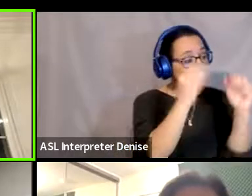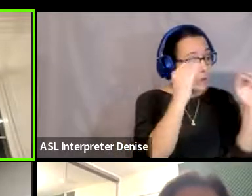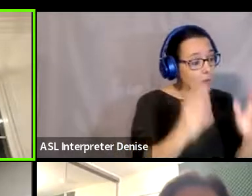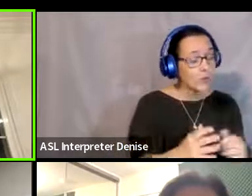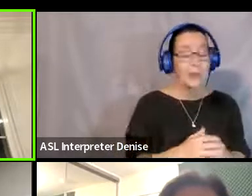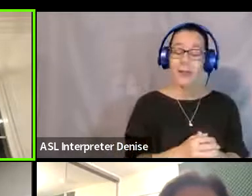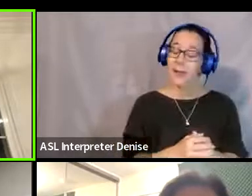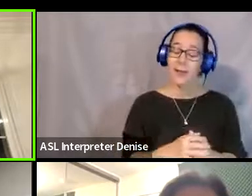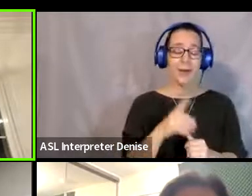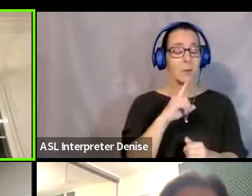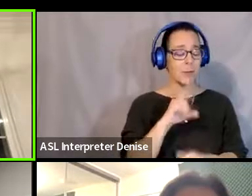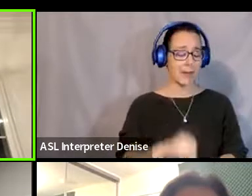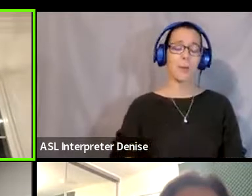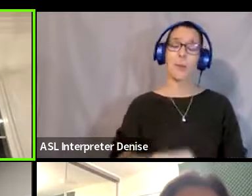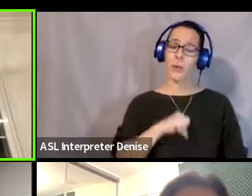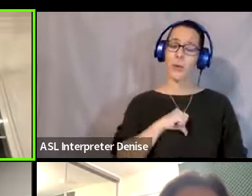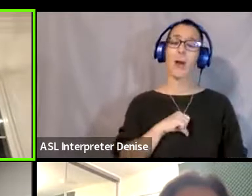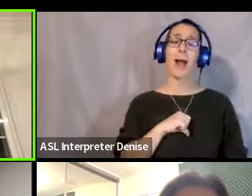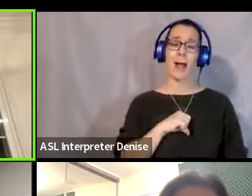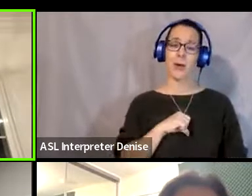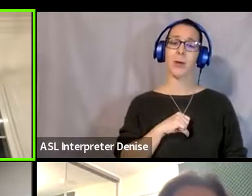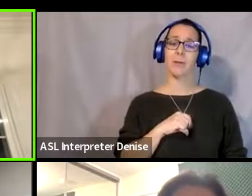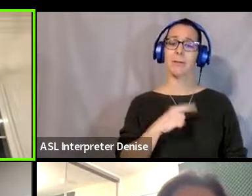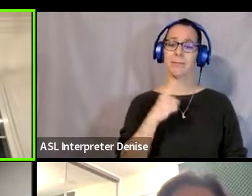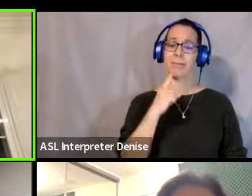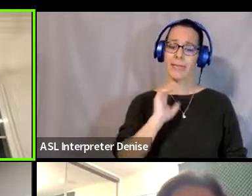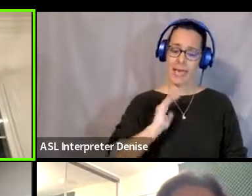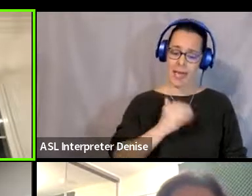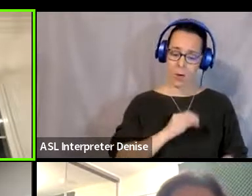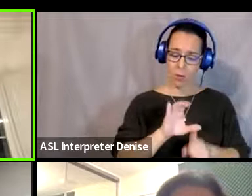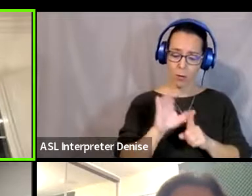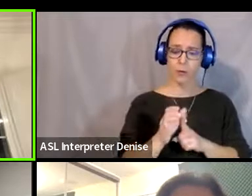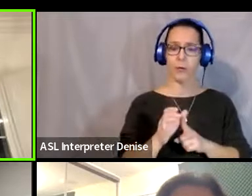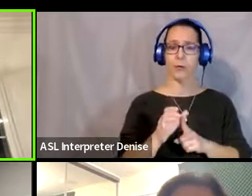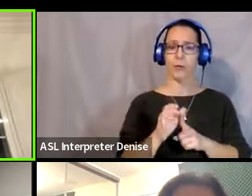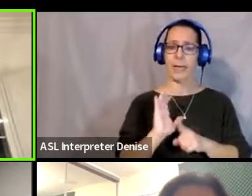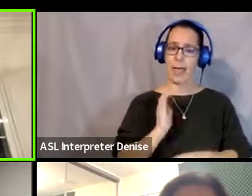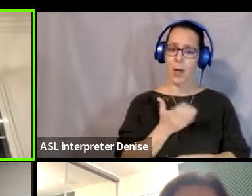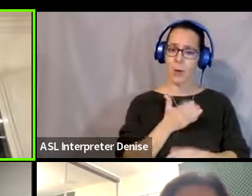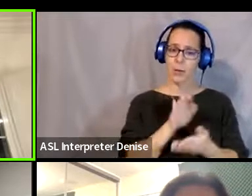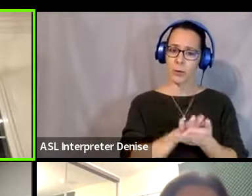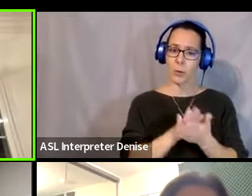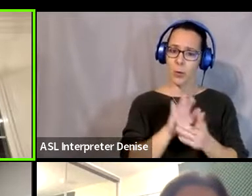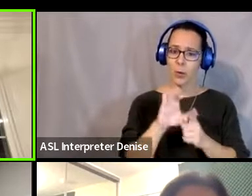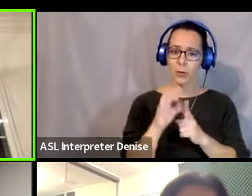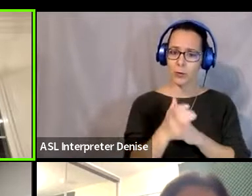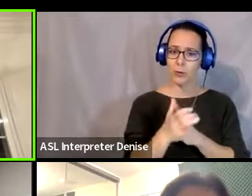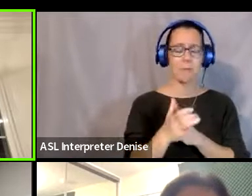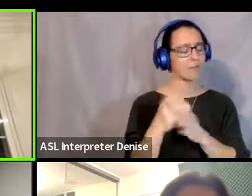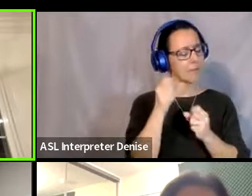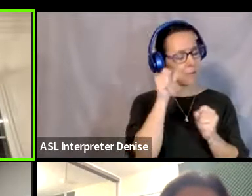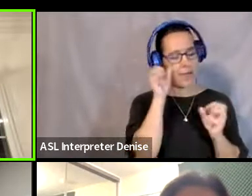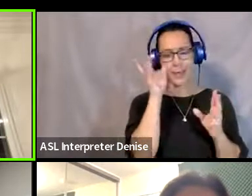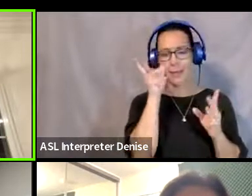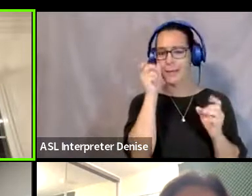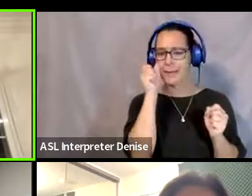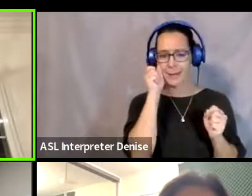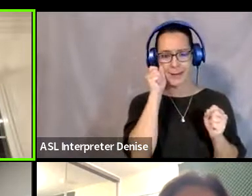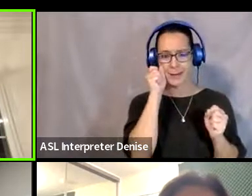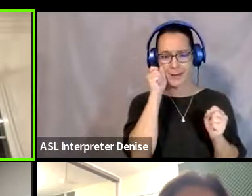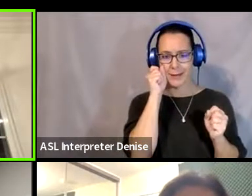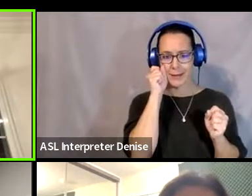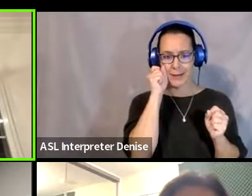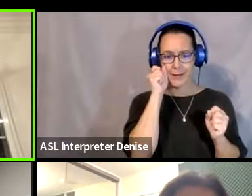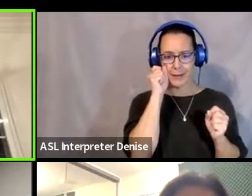very proud to say that our culture at our schools is amazing. And that has to do with our staff